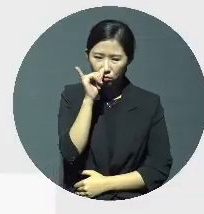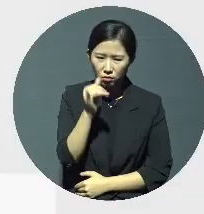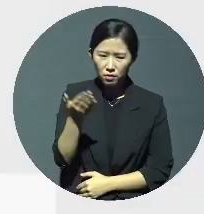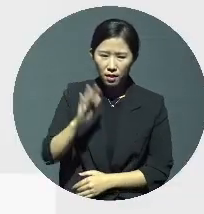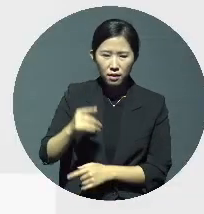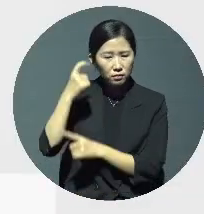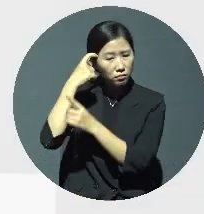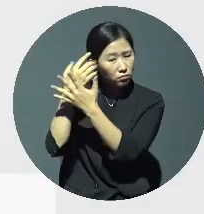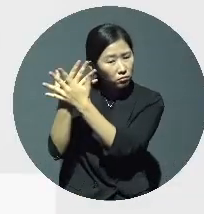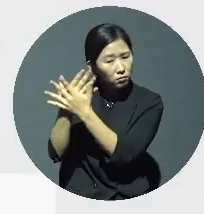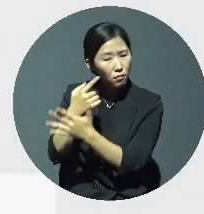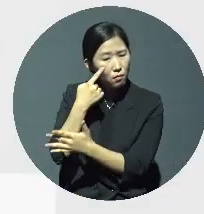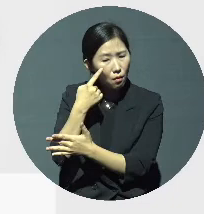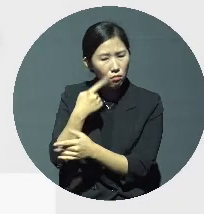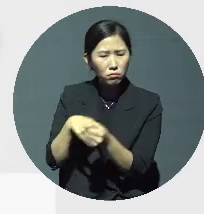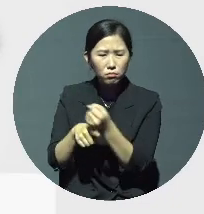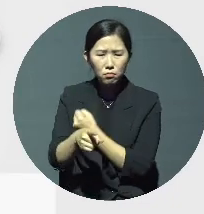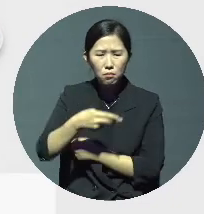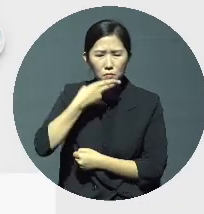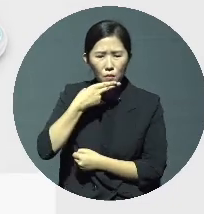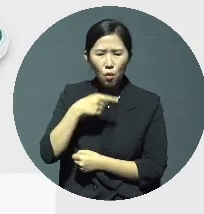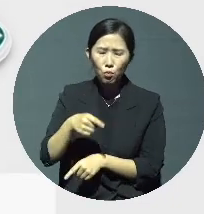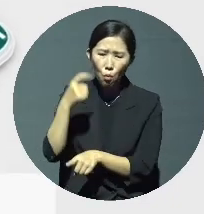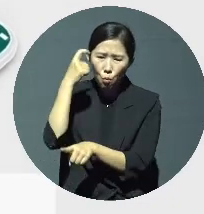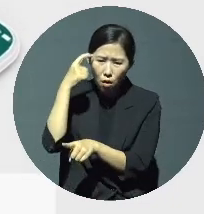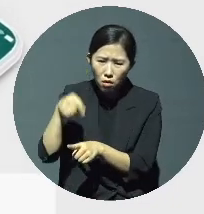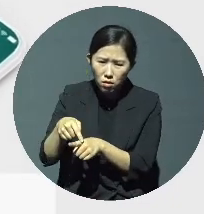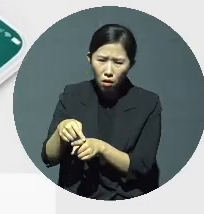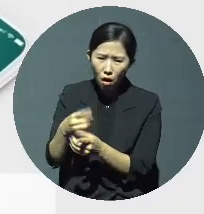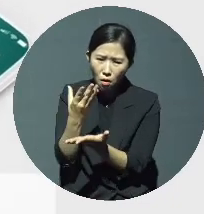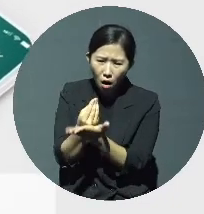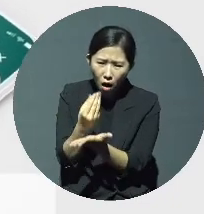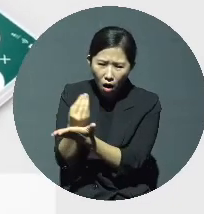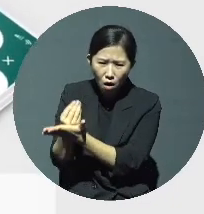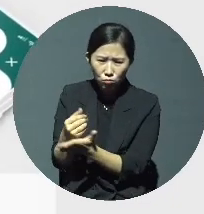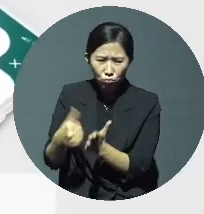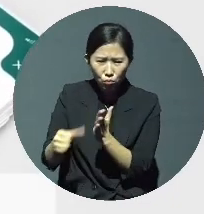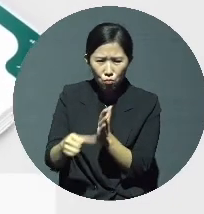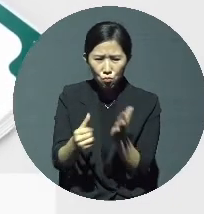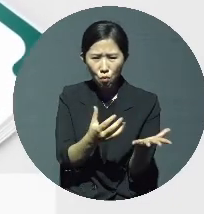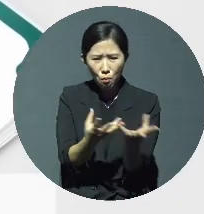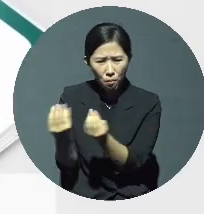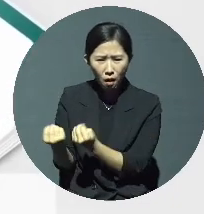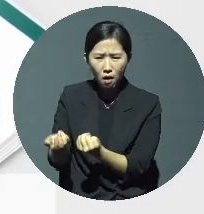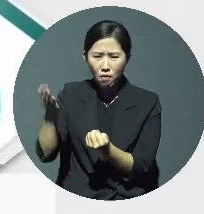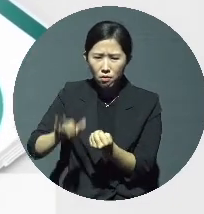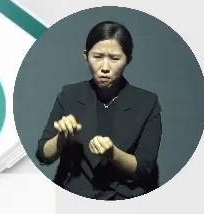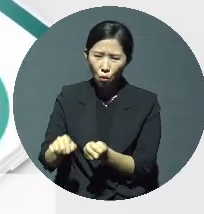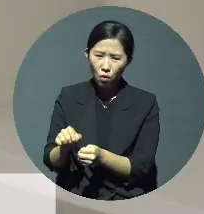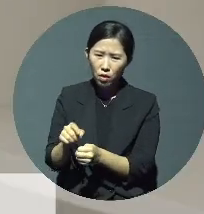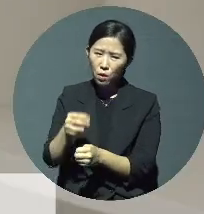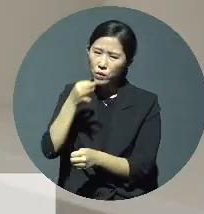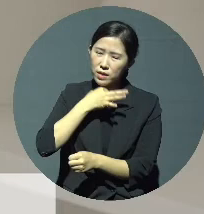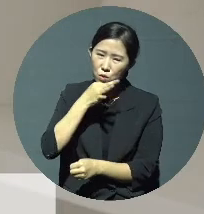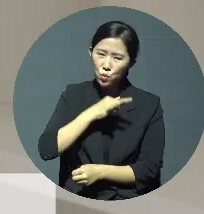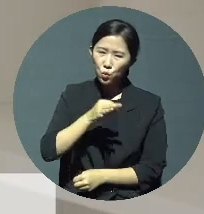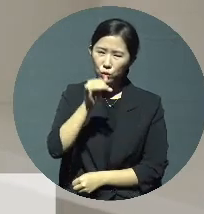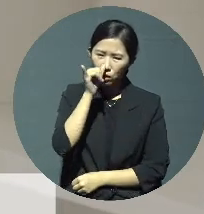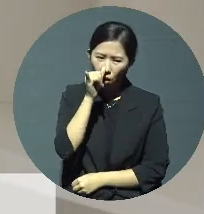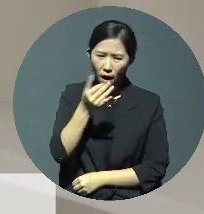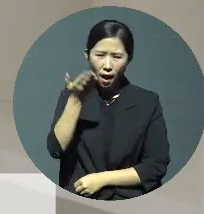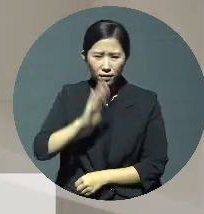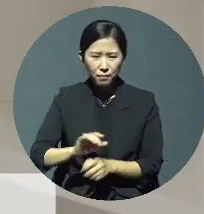crazy, right? Imagine how many pieces of hardware specific to each app. And maybe there are even some hardware benefits to doing that. But it's